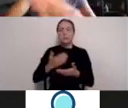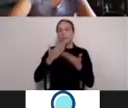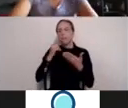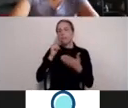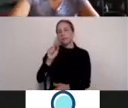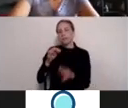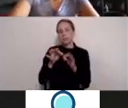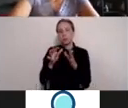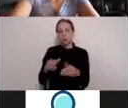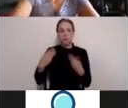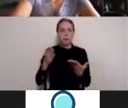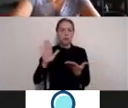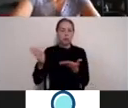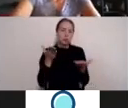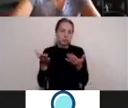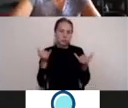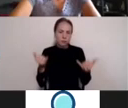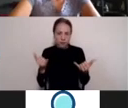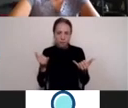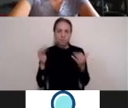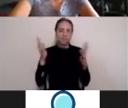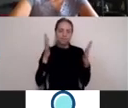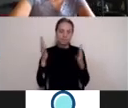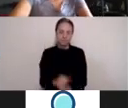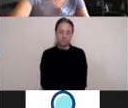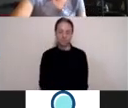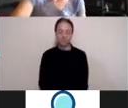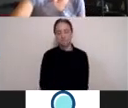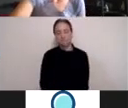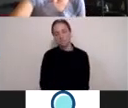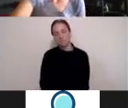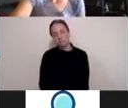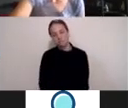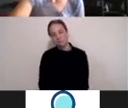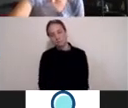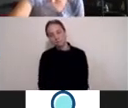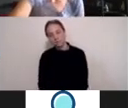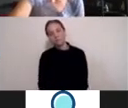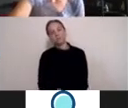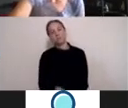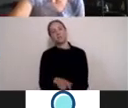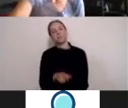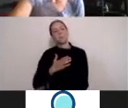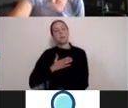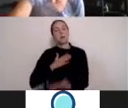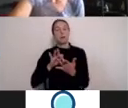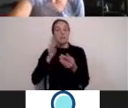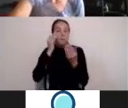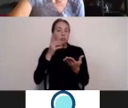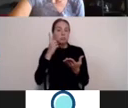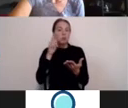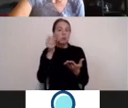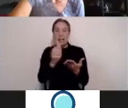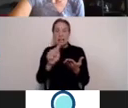her services today. Great. So finally, here's my contact information for any questions that you